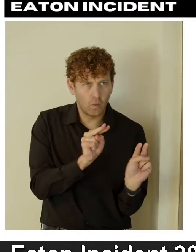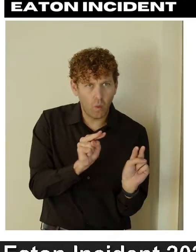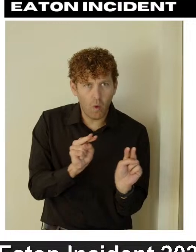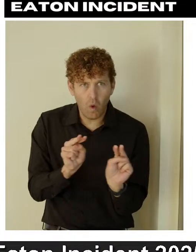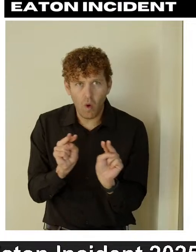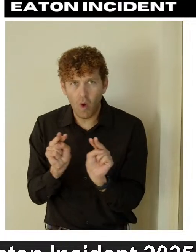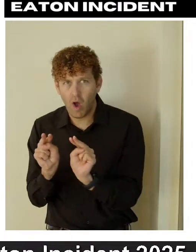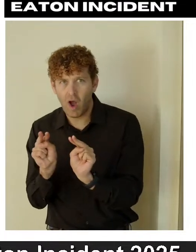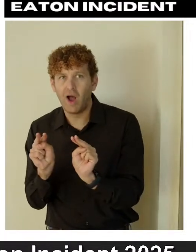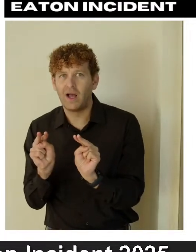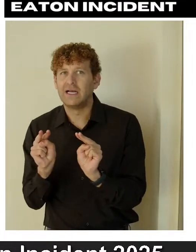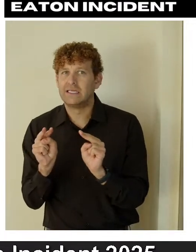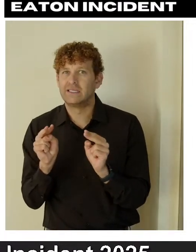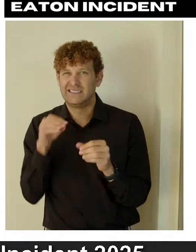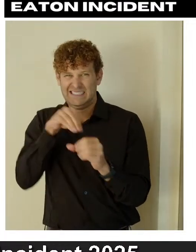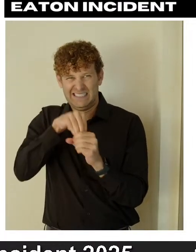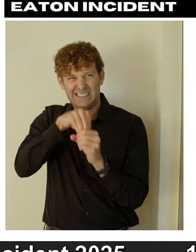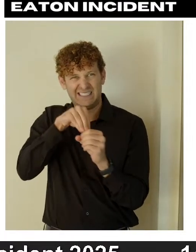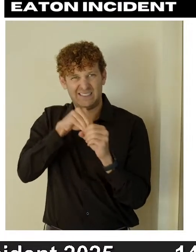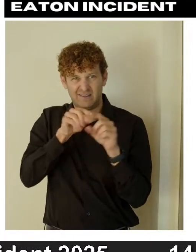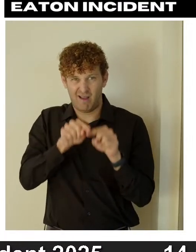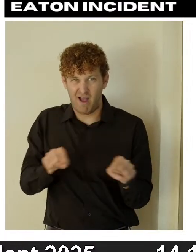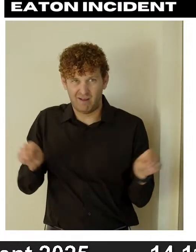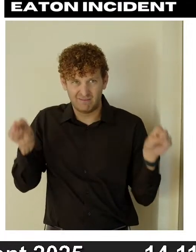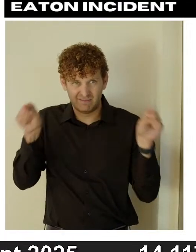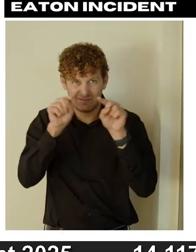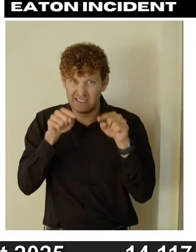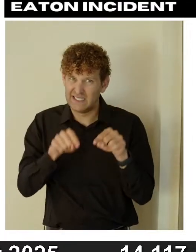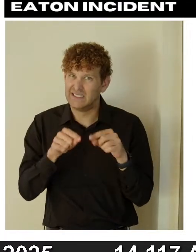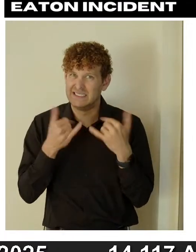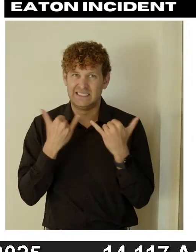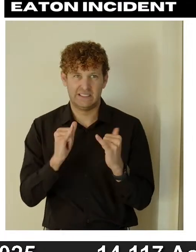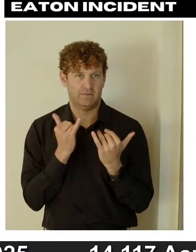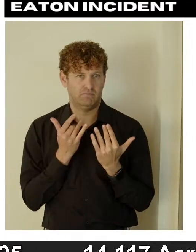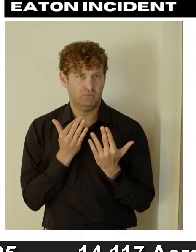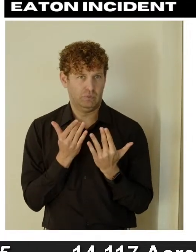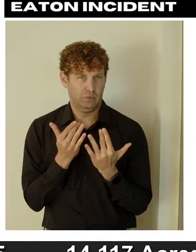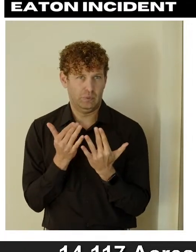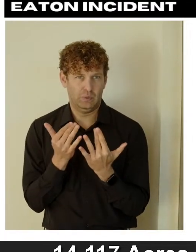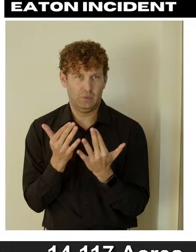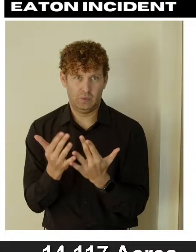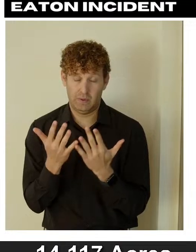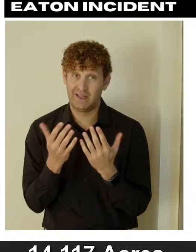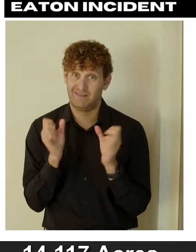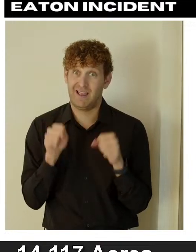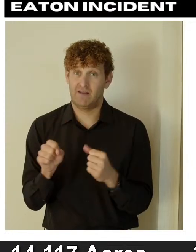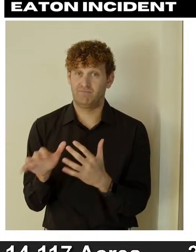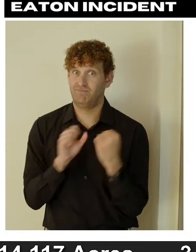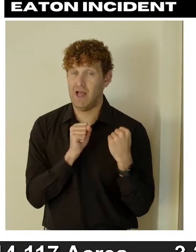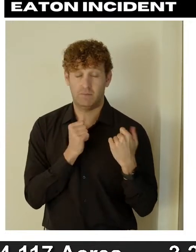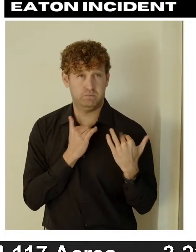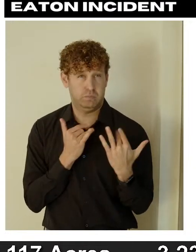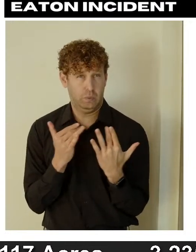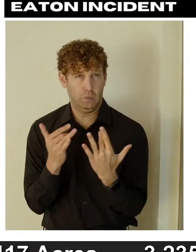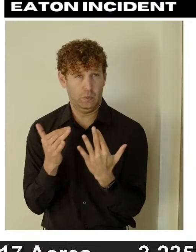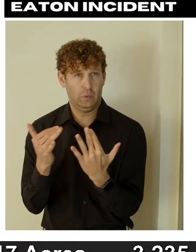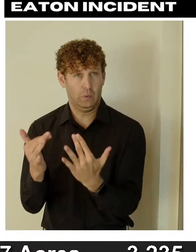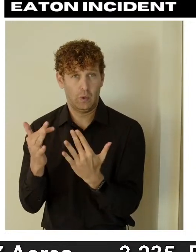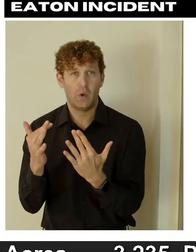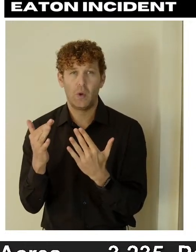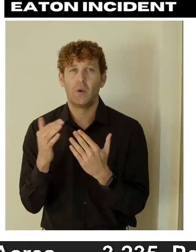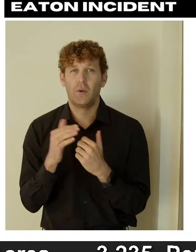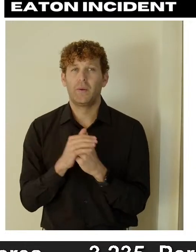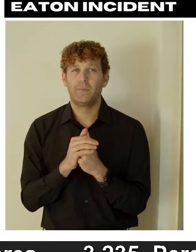here. When a fire burns, especially as quickly as this one did, it doesn't necessarily take out all the fuels. It